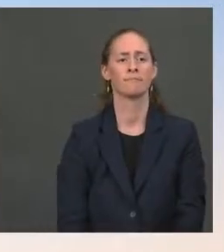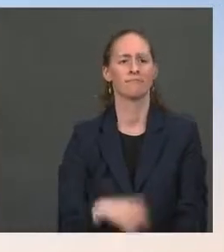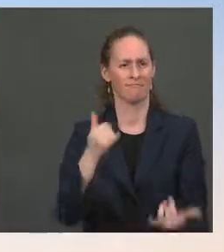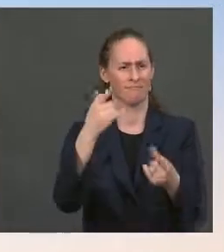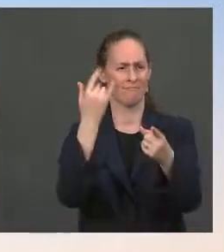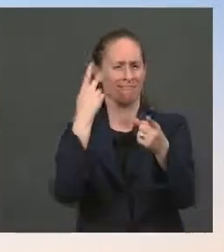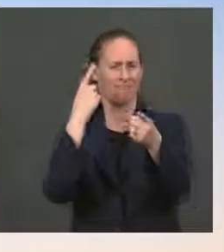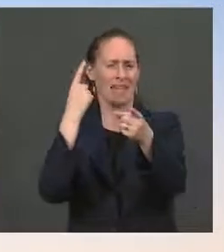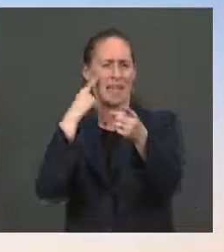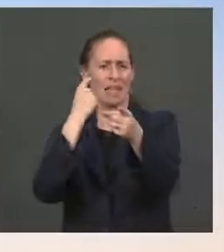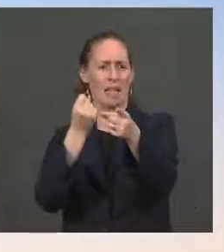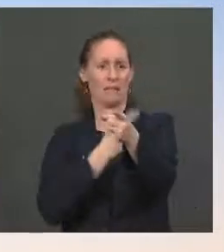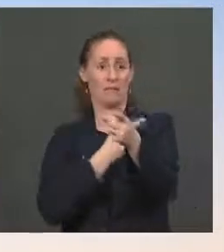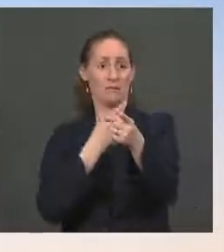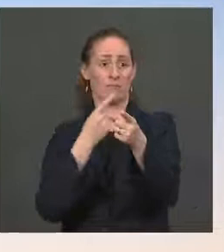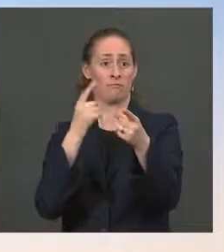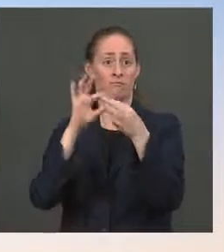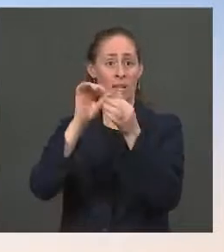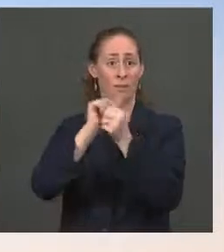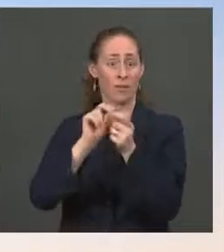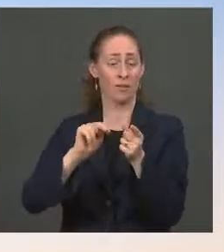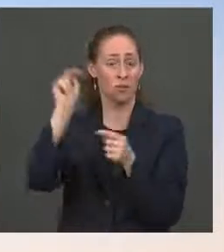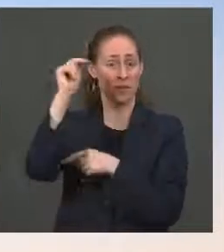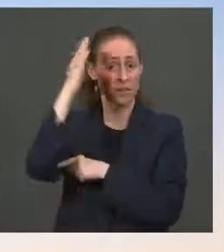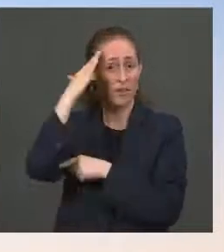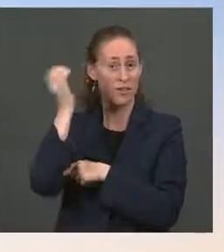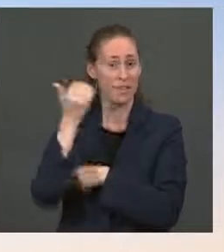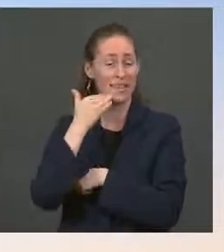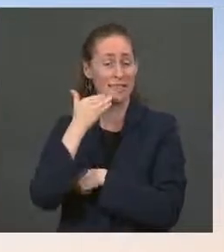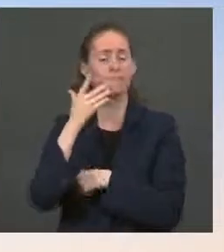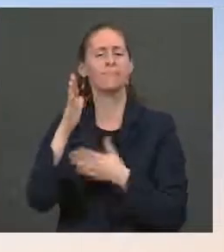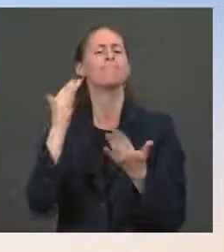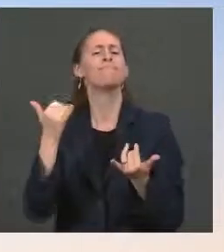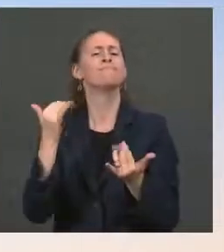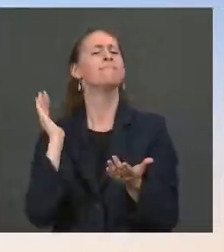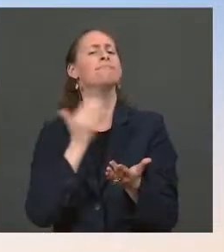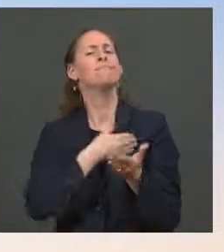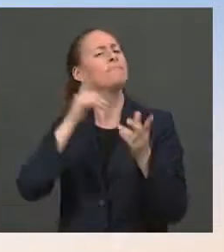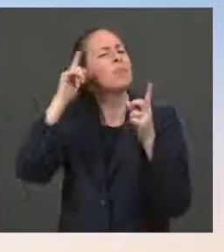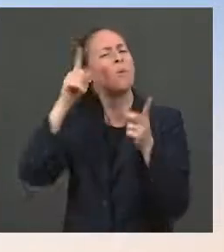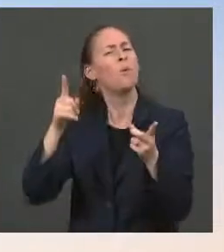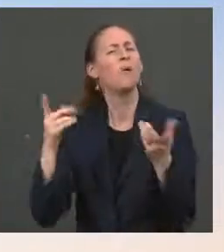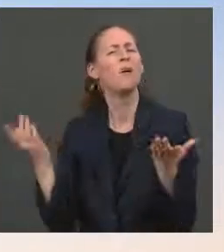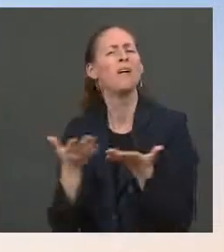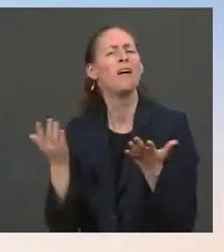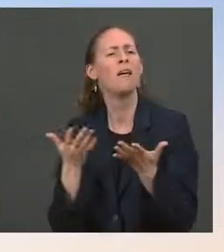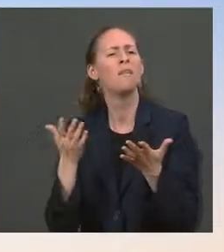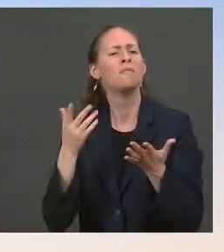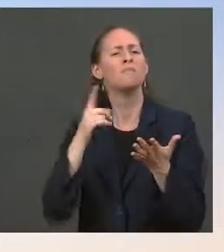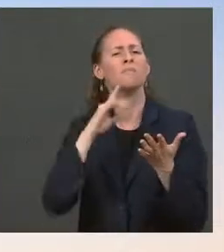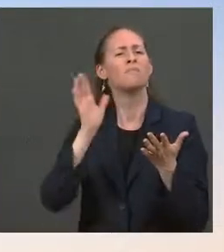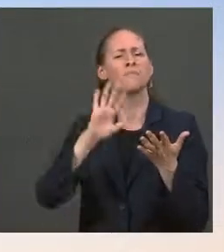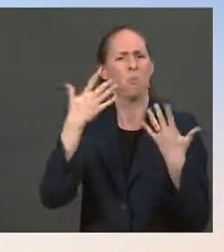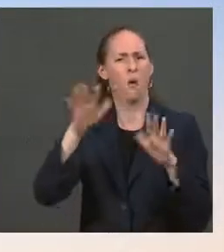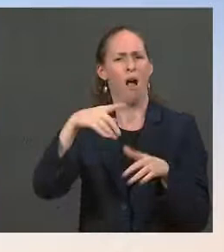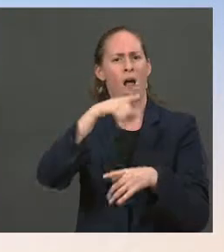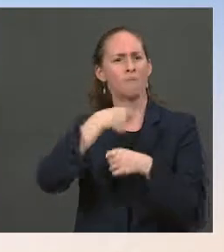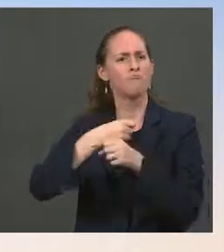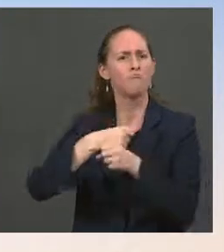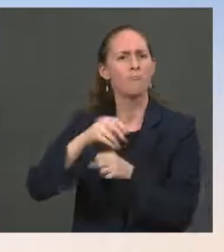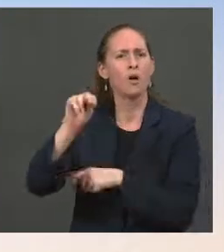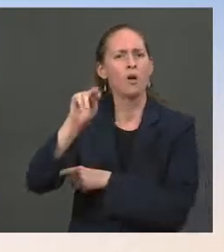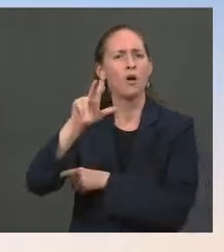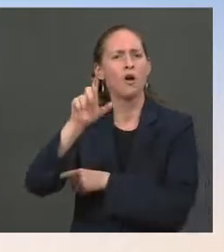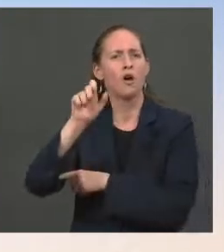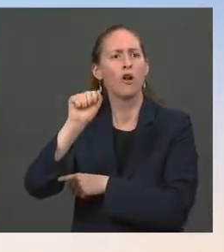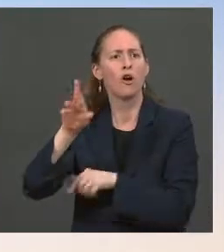about with North Korea, our goal, of course, remains complete denuclearization of the Korean Peninsula. We remain prepared to